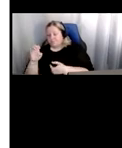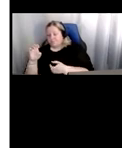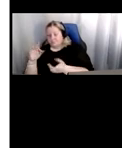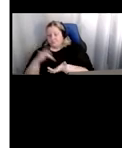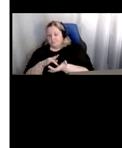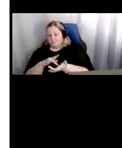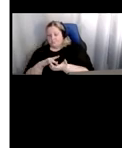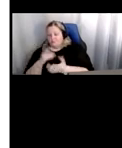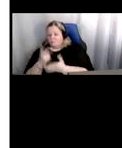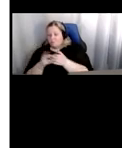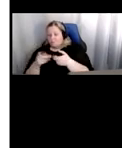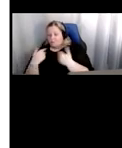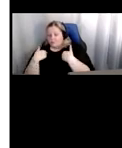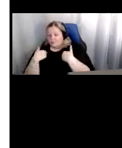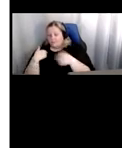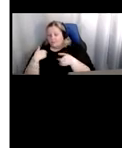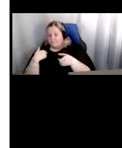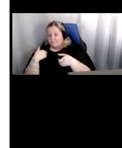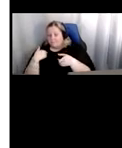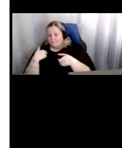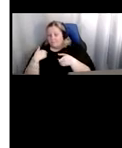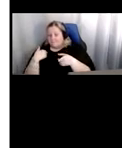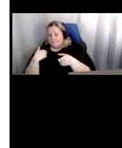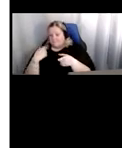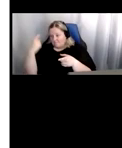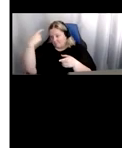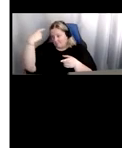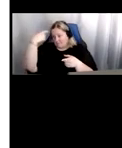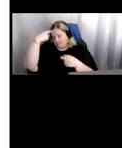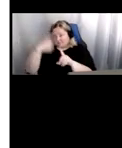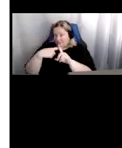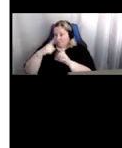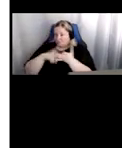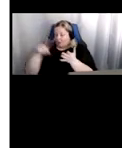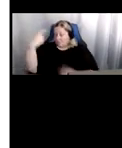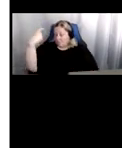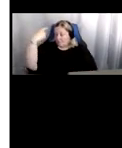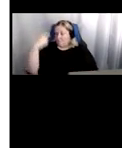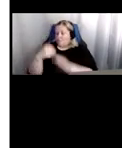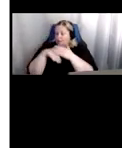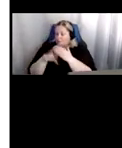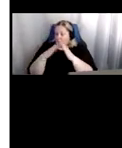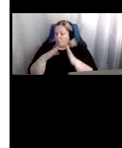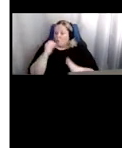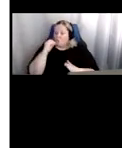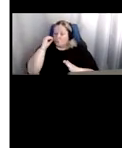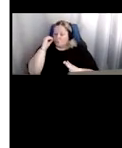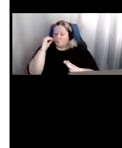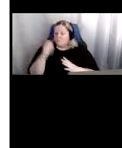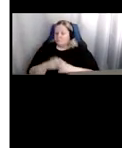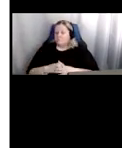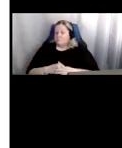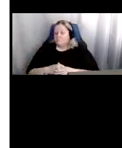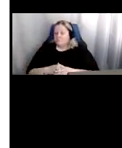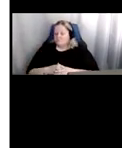So in both kits, we have a distance thermometer where you can take people's temperature before they enter your home. I'm sure we're pretty all familiar